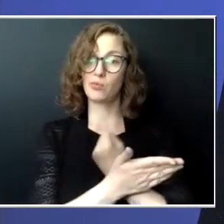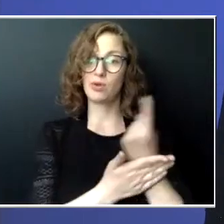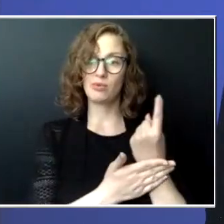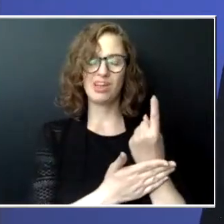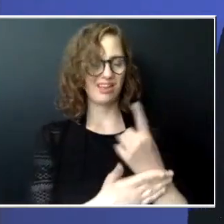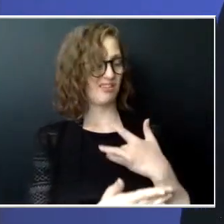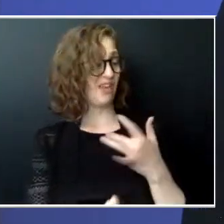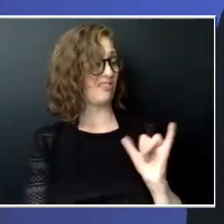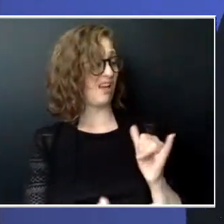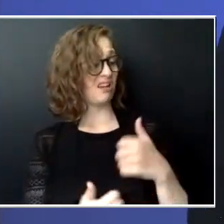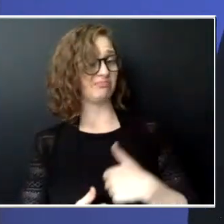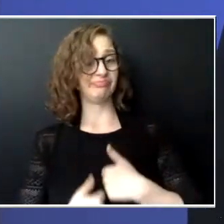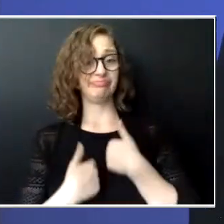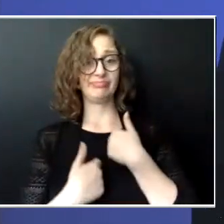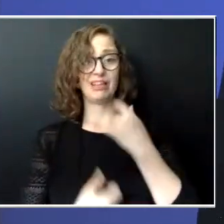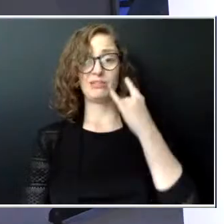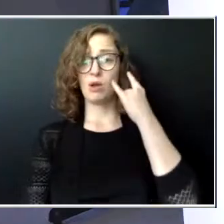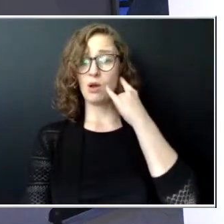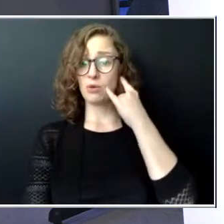excuse me.